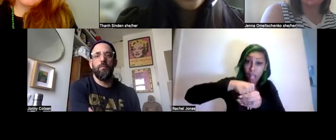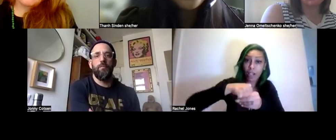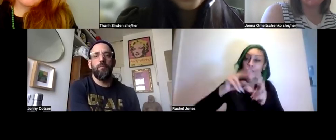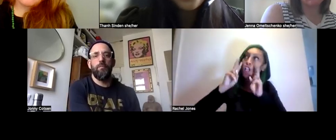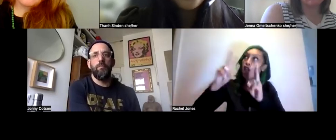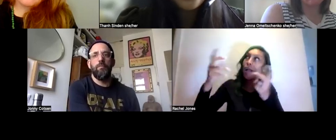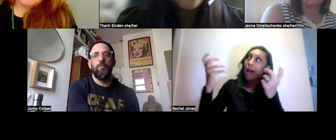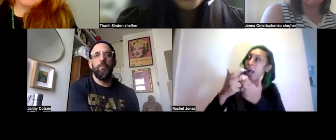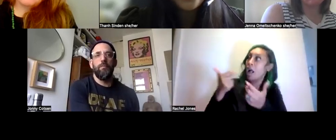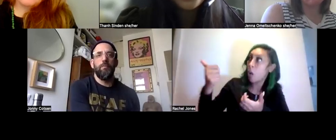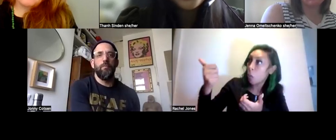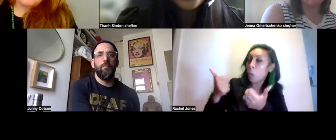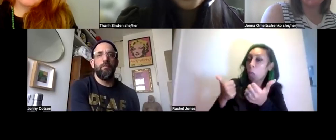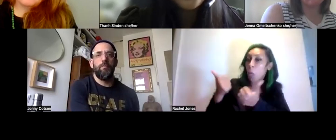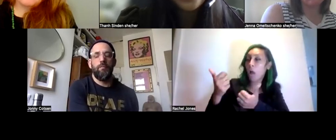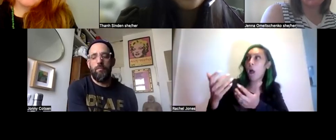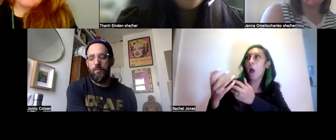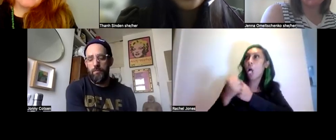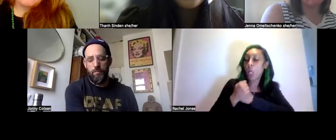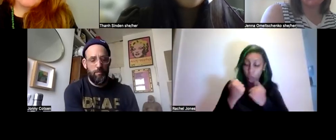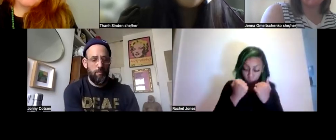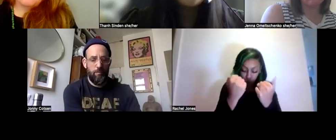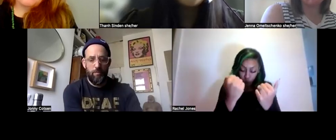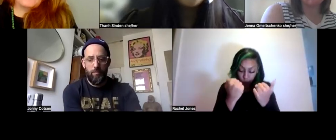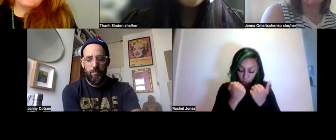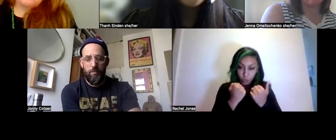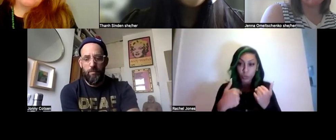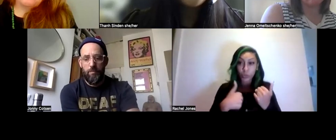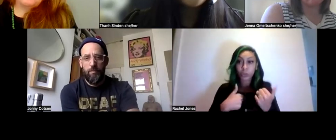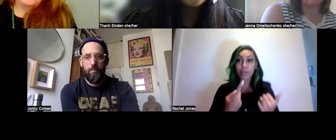how you're doing, kind of actually holding yourself into account with that.